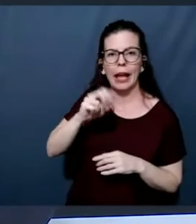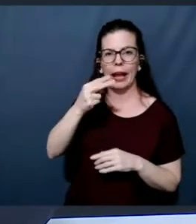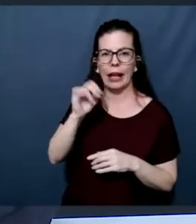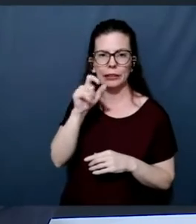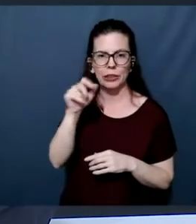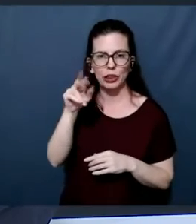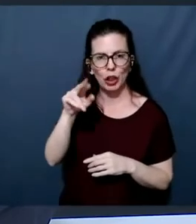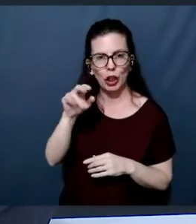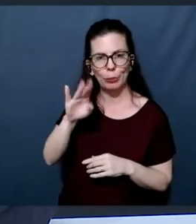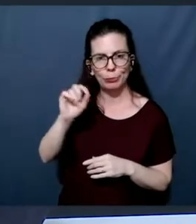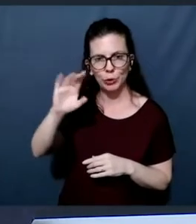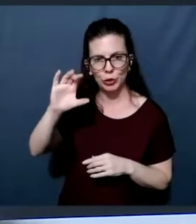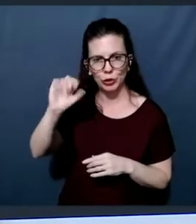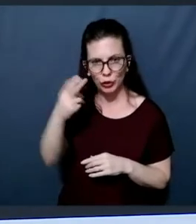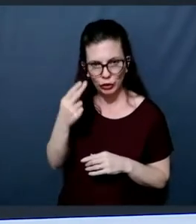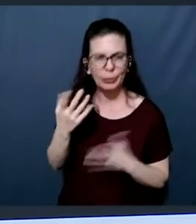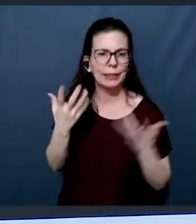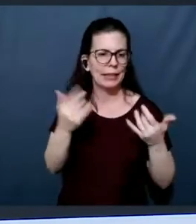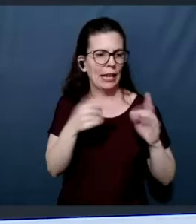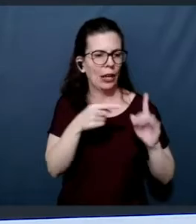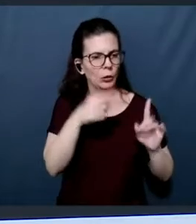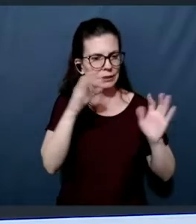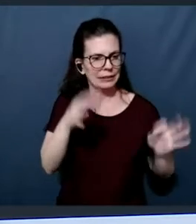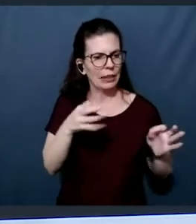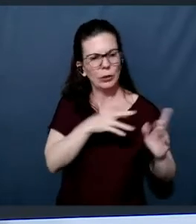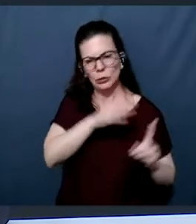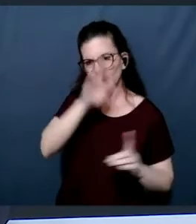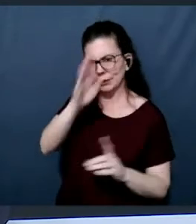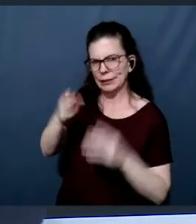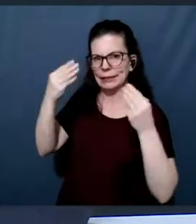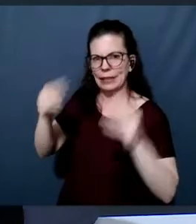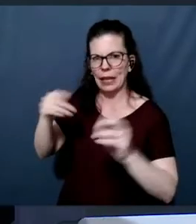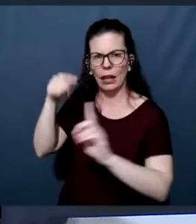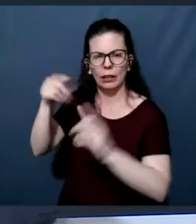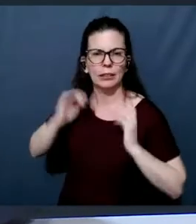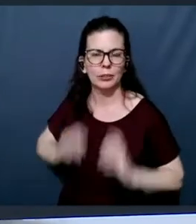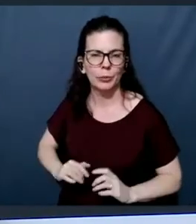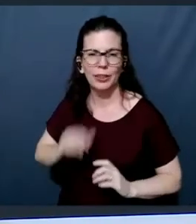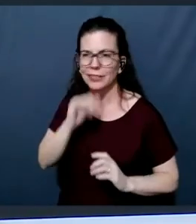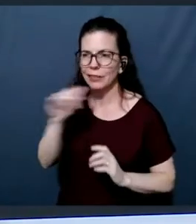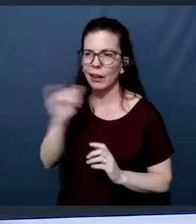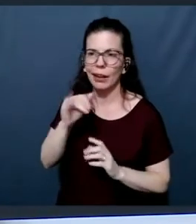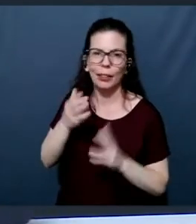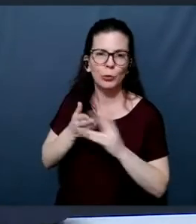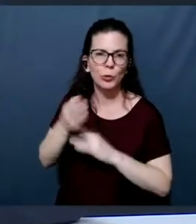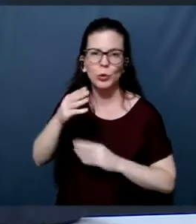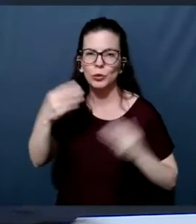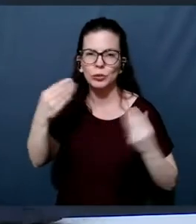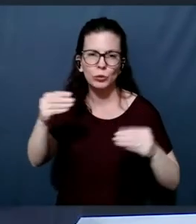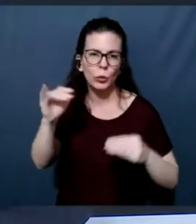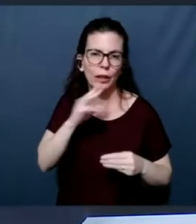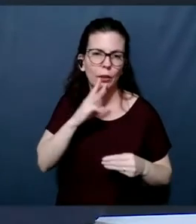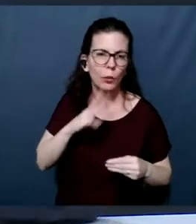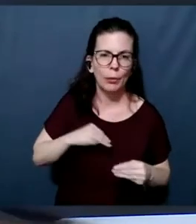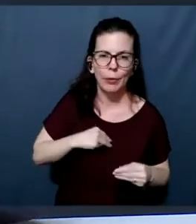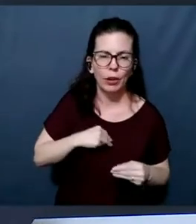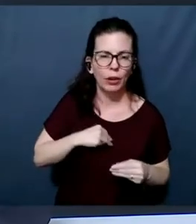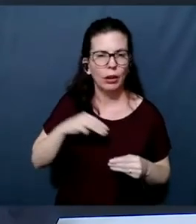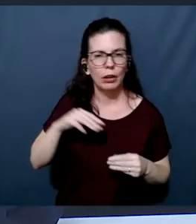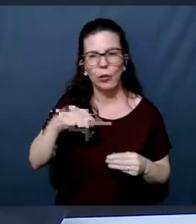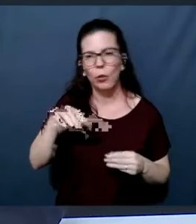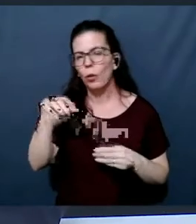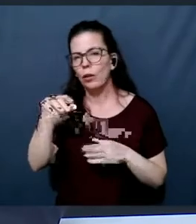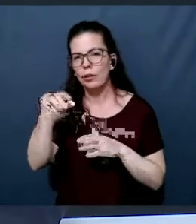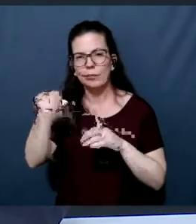direct to the customer, not go through a retailer like a Walmart or a third party like Drizzly, but you want to